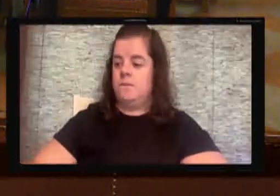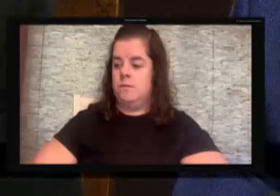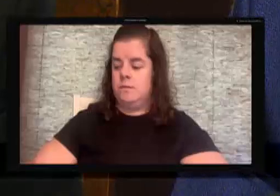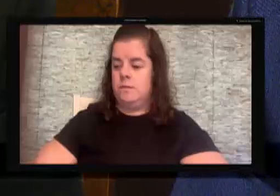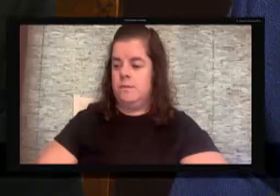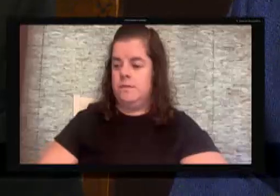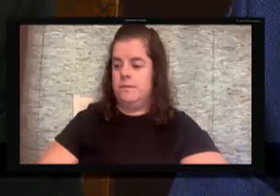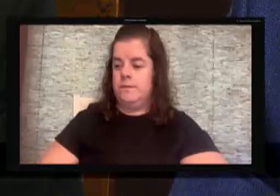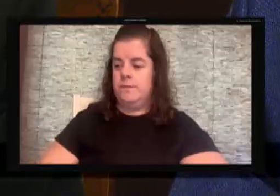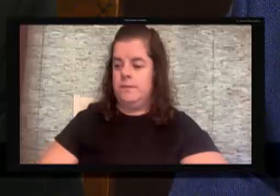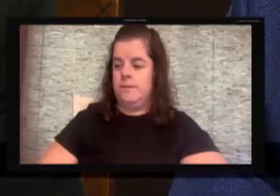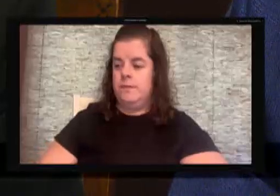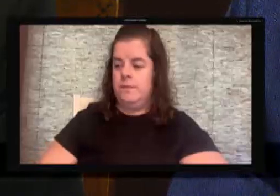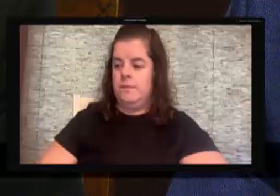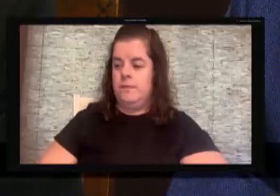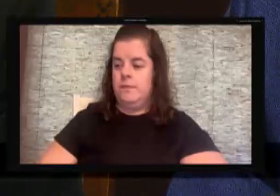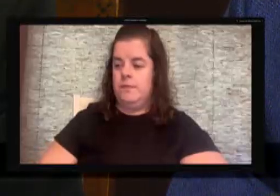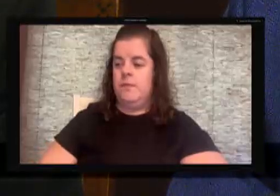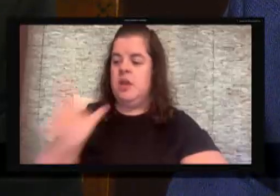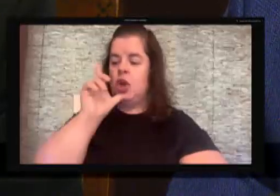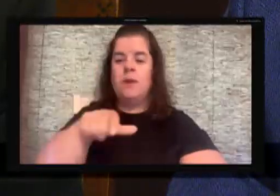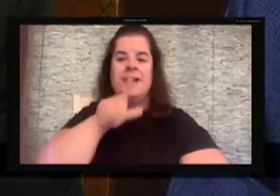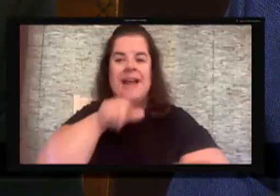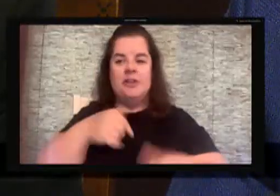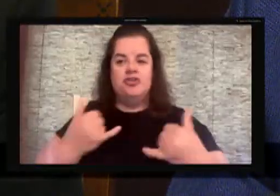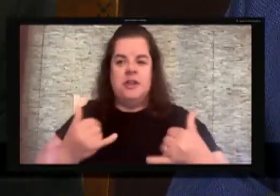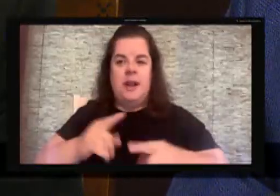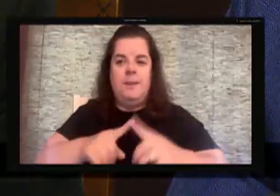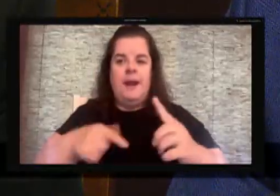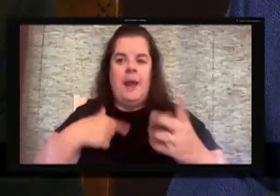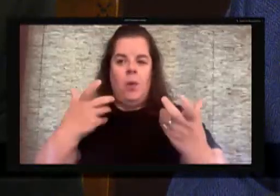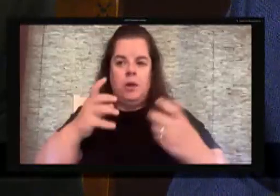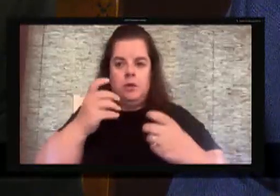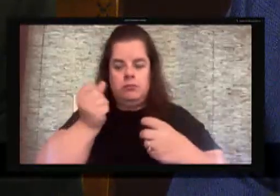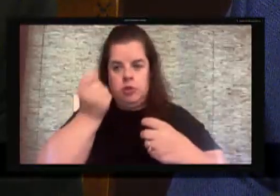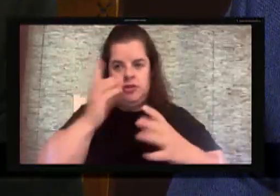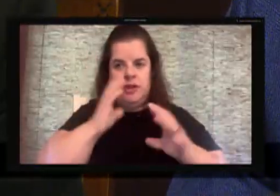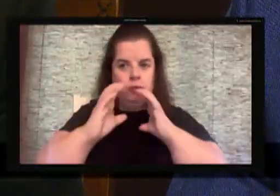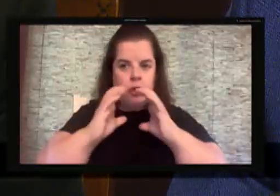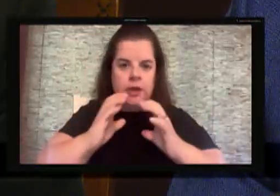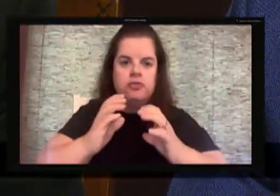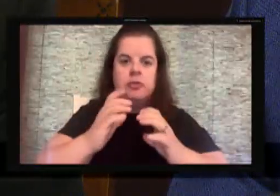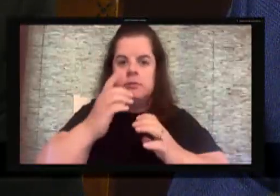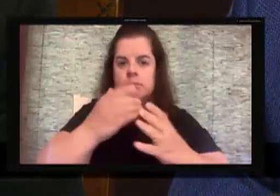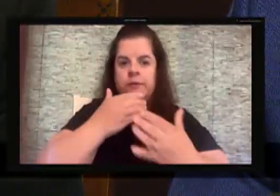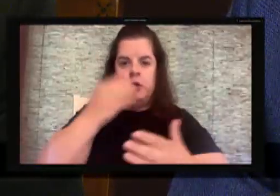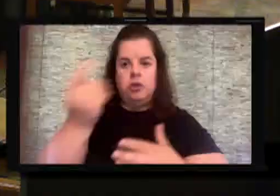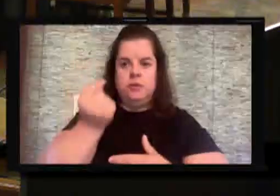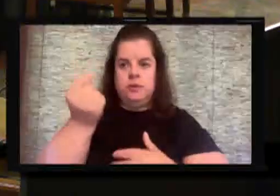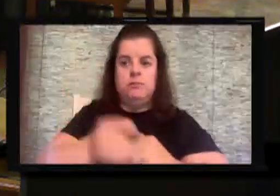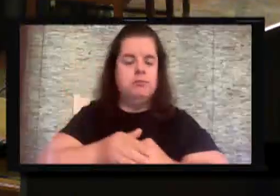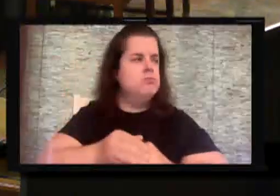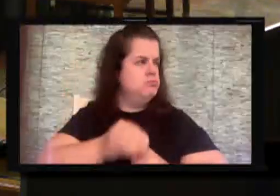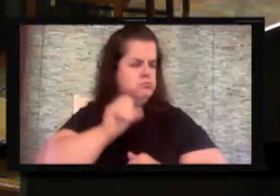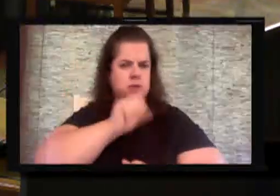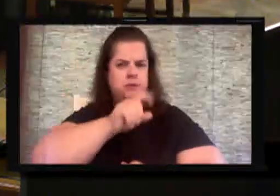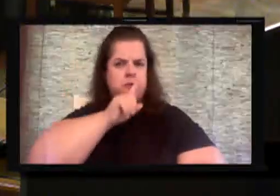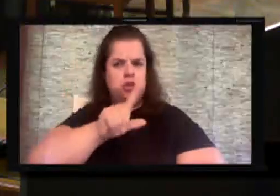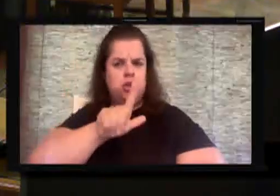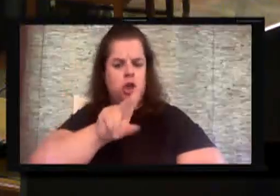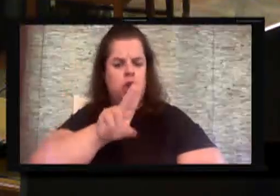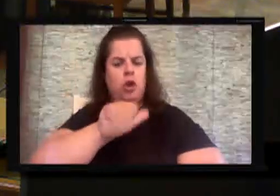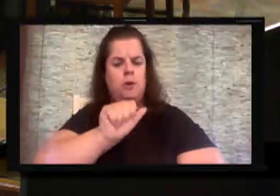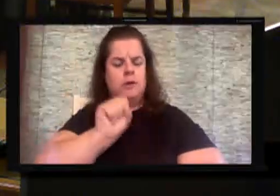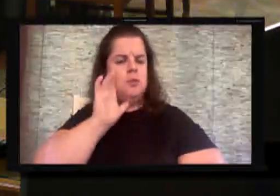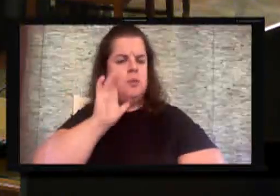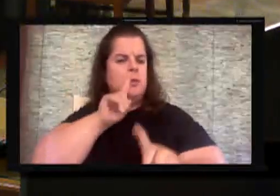I don't need an answer today, but I would, if we can get communication for this by Tuesday. Absolutely. We'll get Director Lucas to answer this